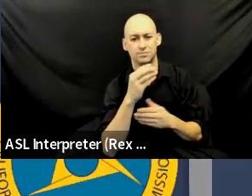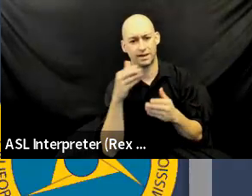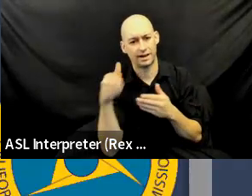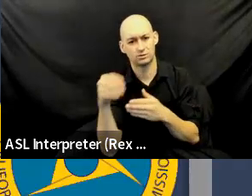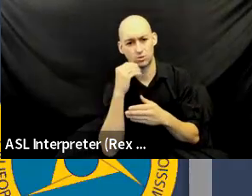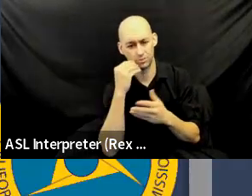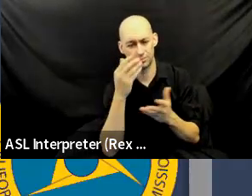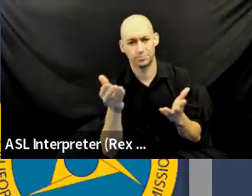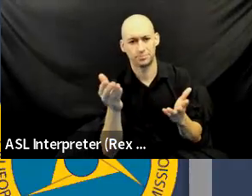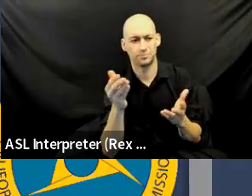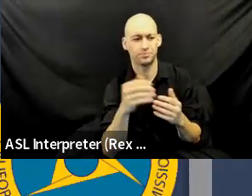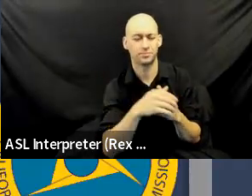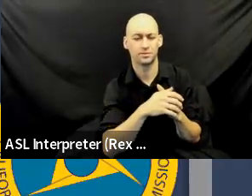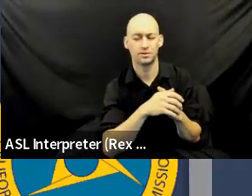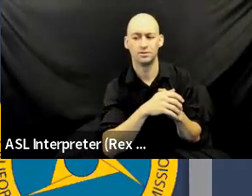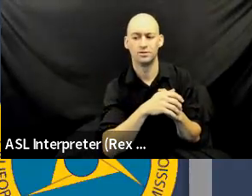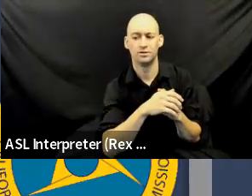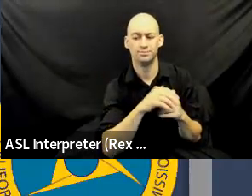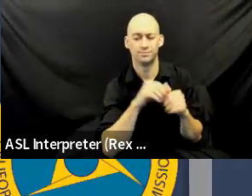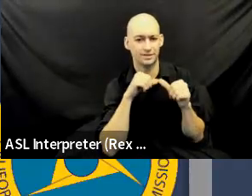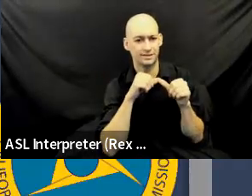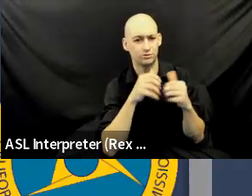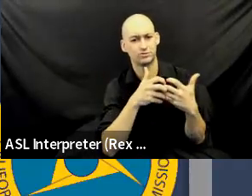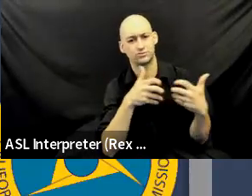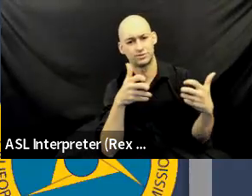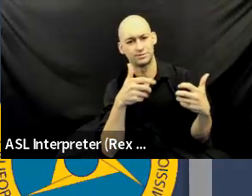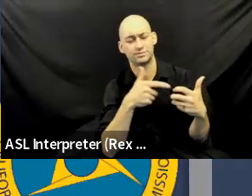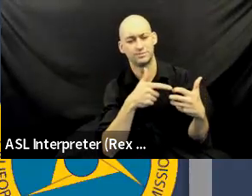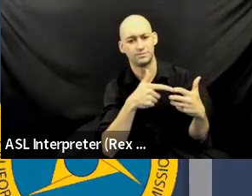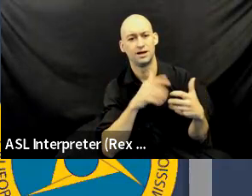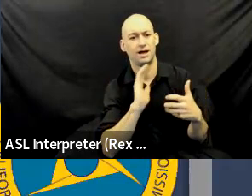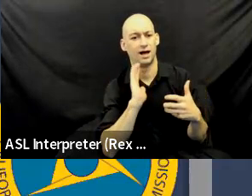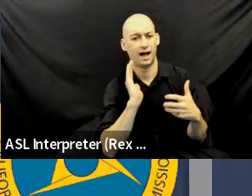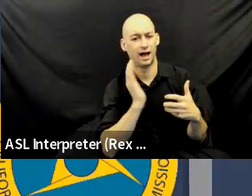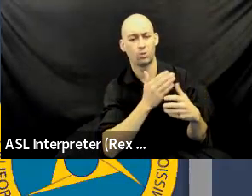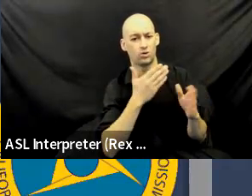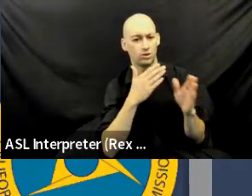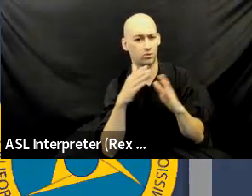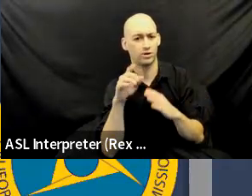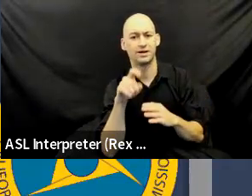community, continuing to emphasize that our communities are in need of